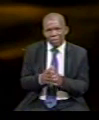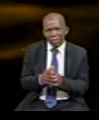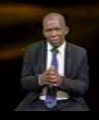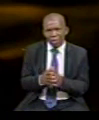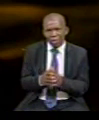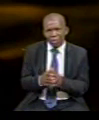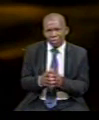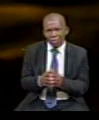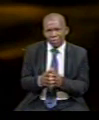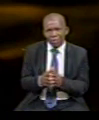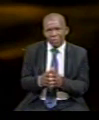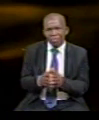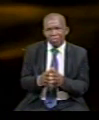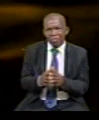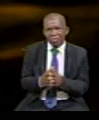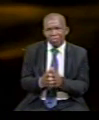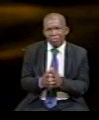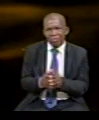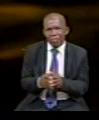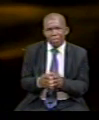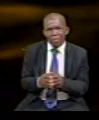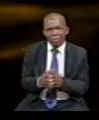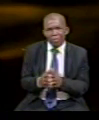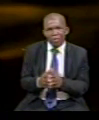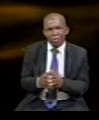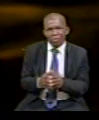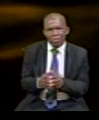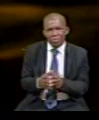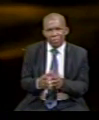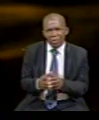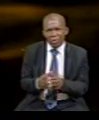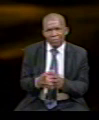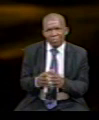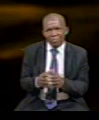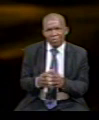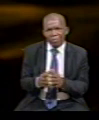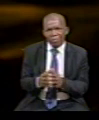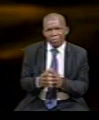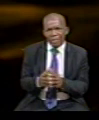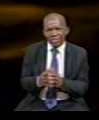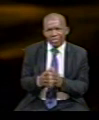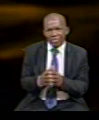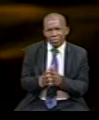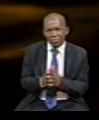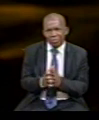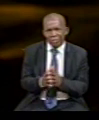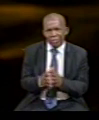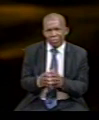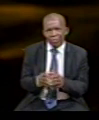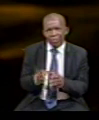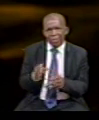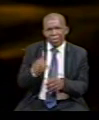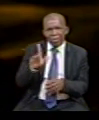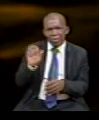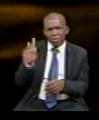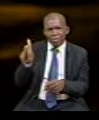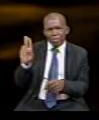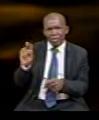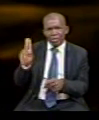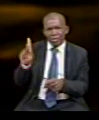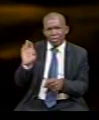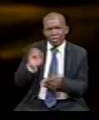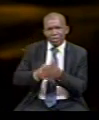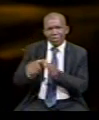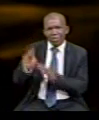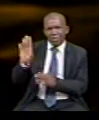verse 26. He says, and as it was in the days of Noah, so shall it be also in the days of the Son of